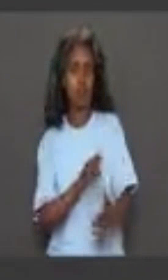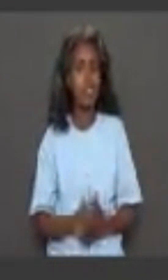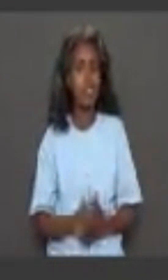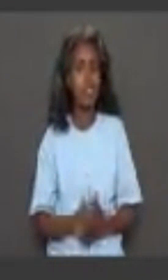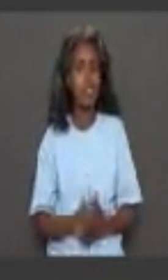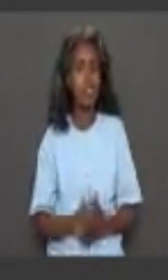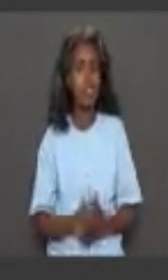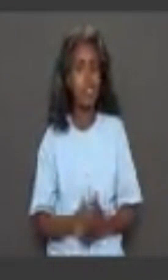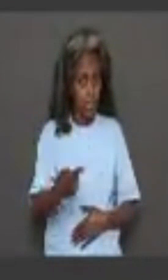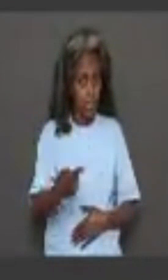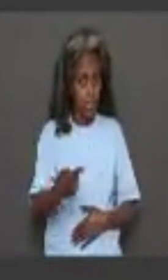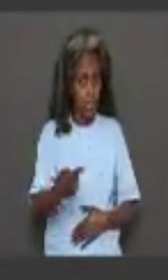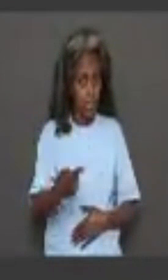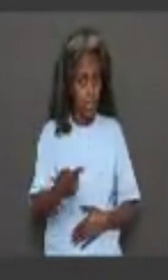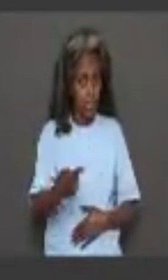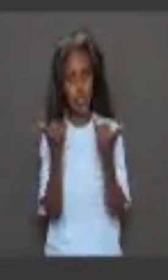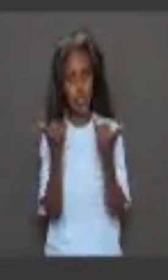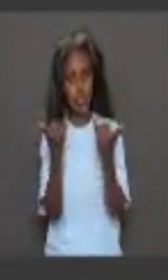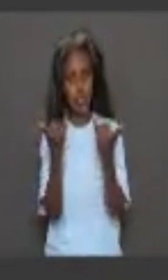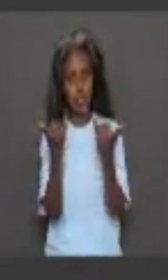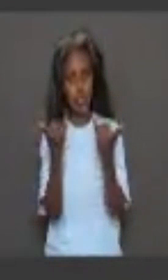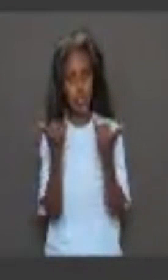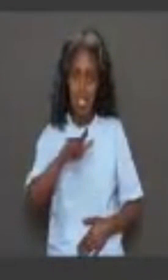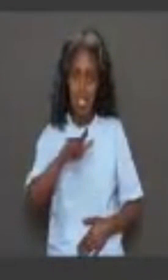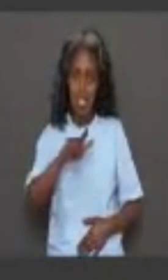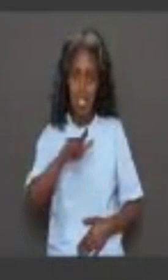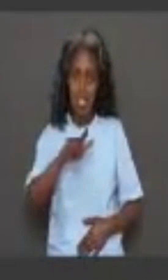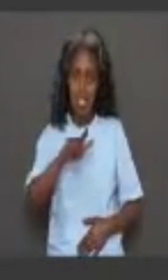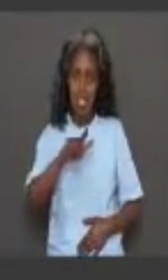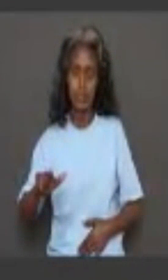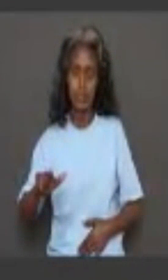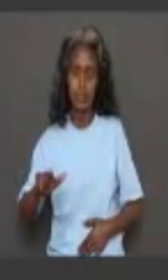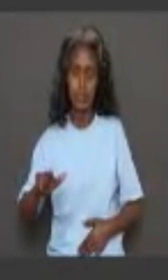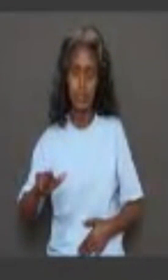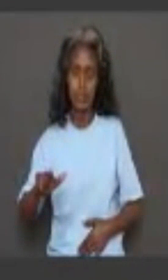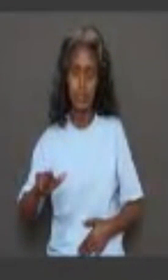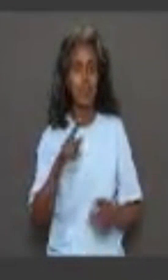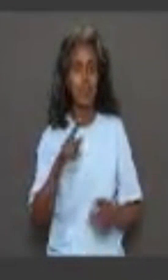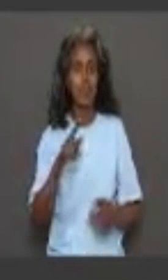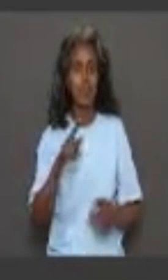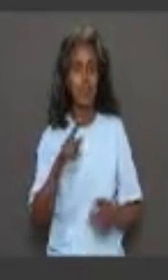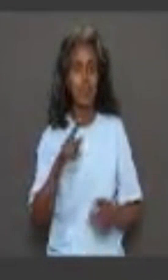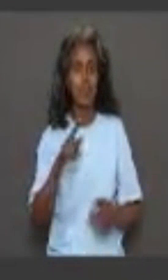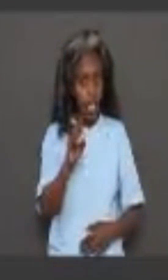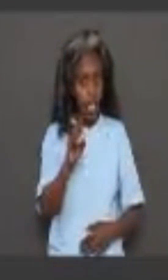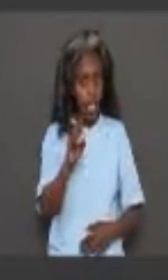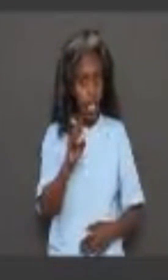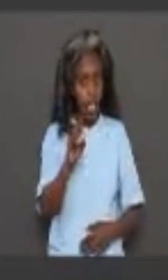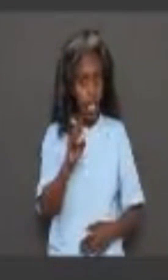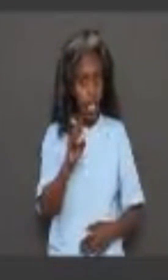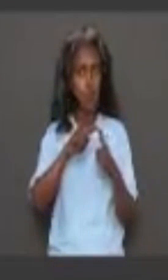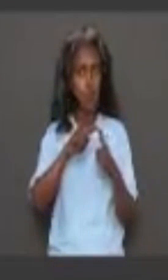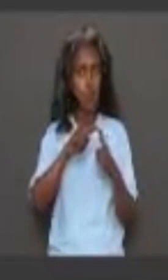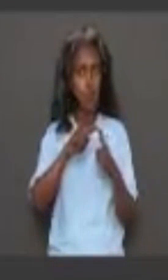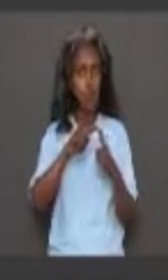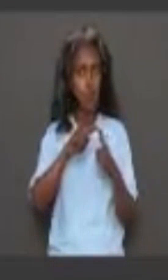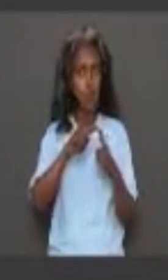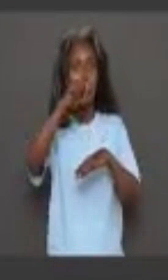Next, we draw the line segment from 0 to the top of